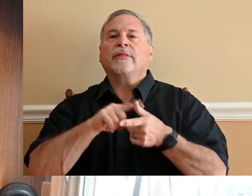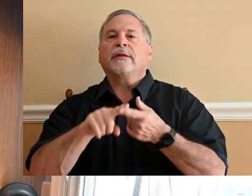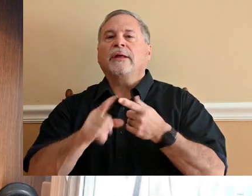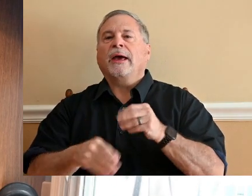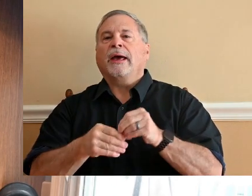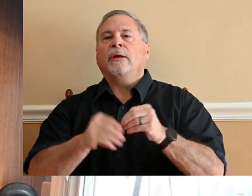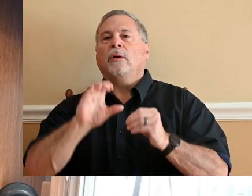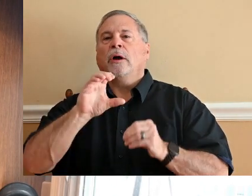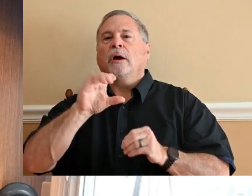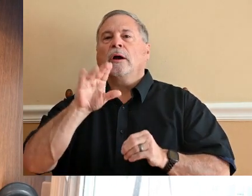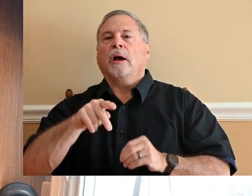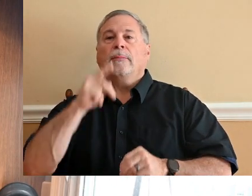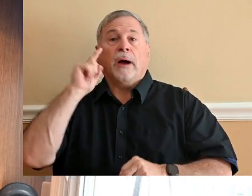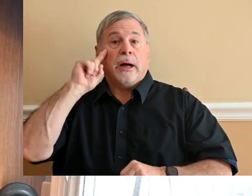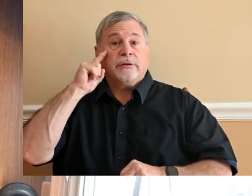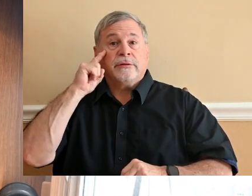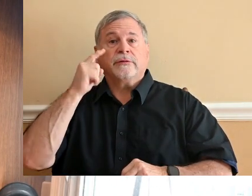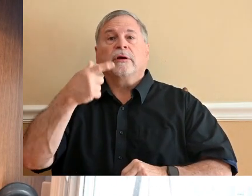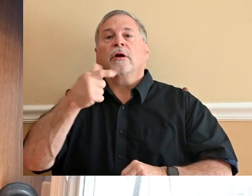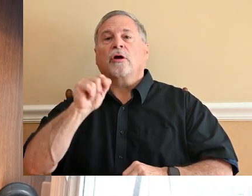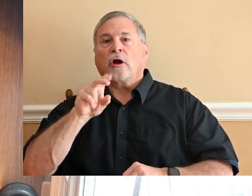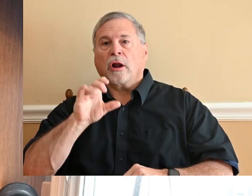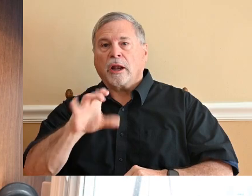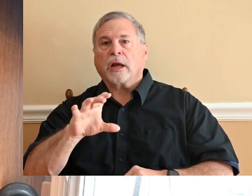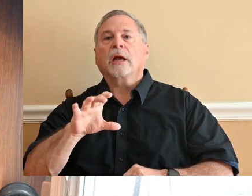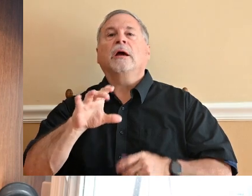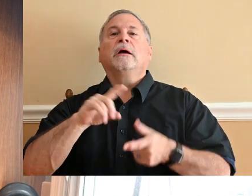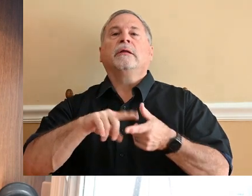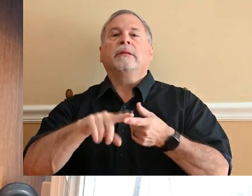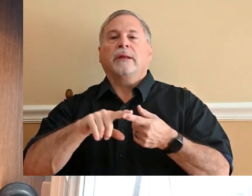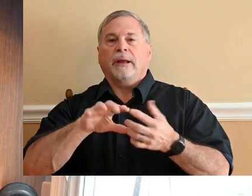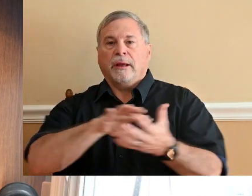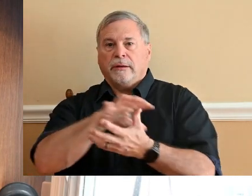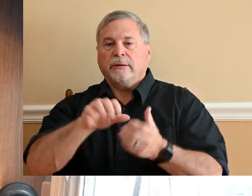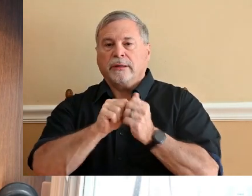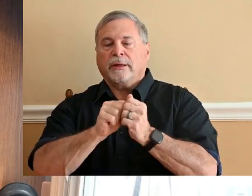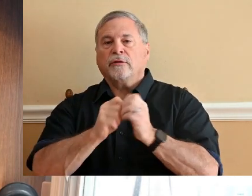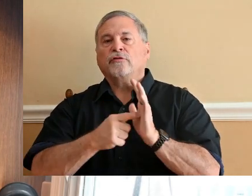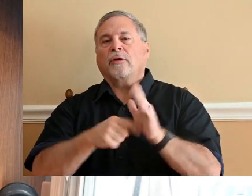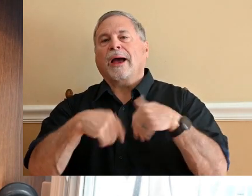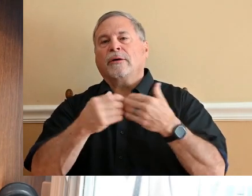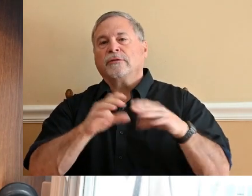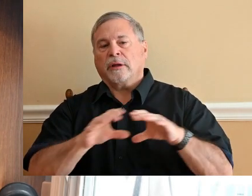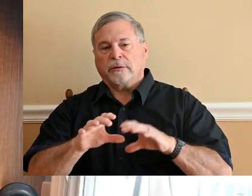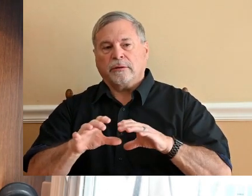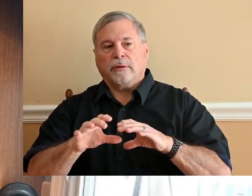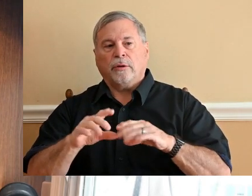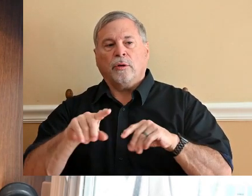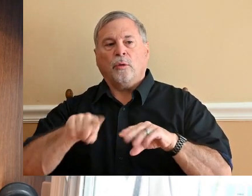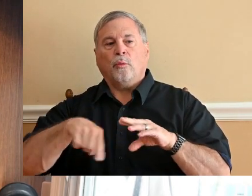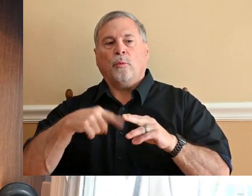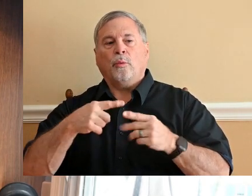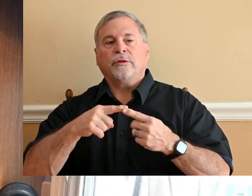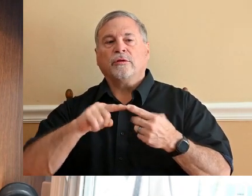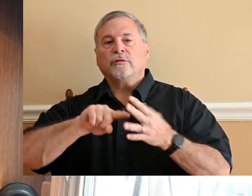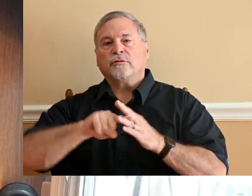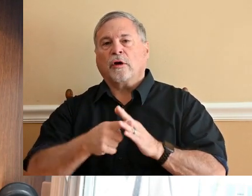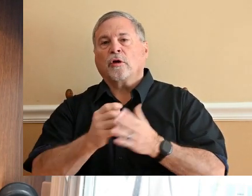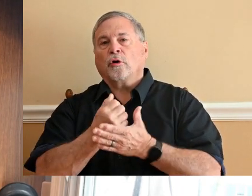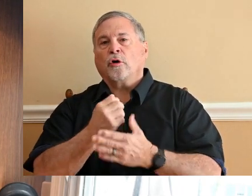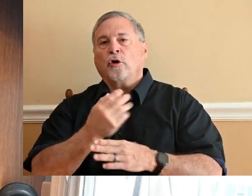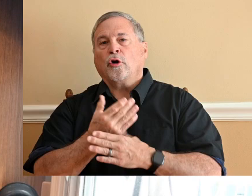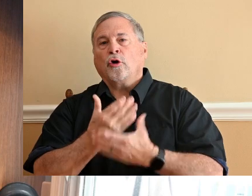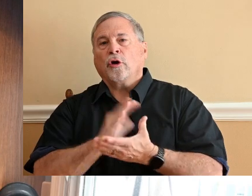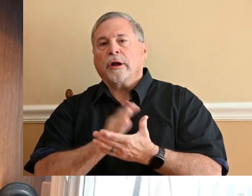We're going to have some garlic, and we're going to put this all together and show you how it's done. Now, when you're starting out cooking anything, we're going to